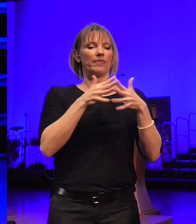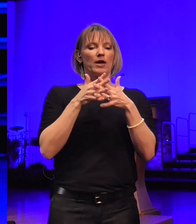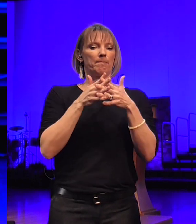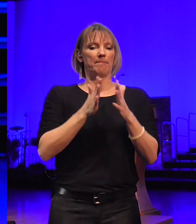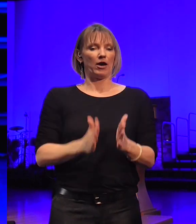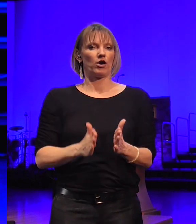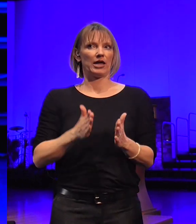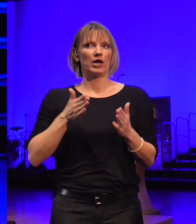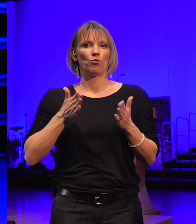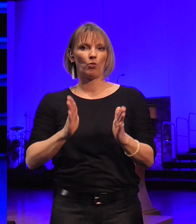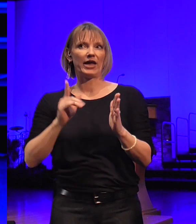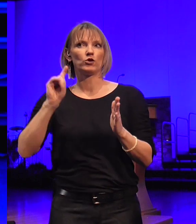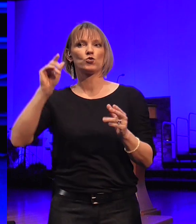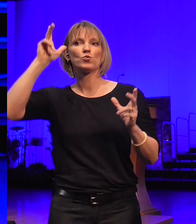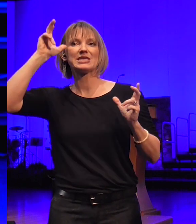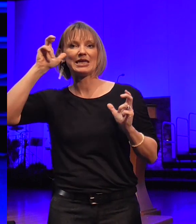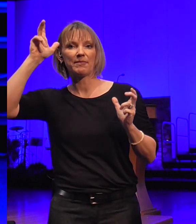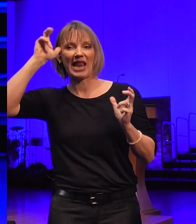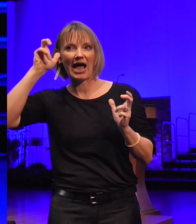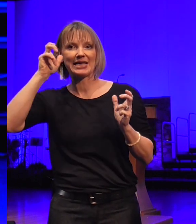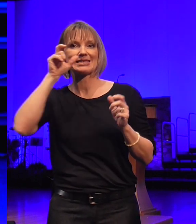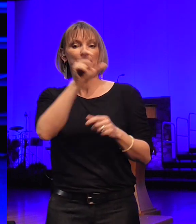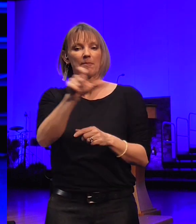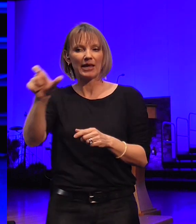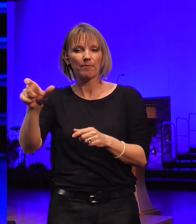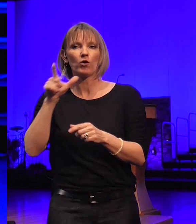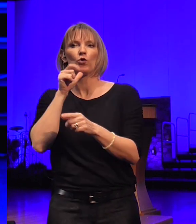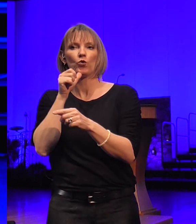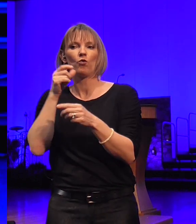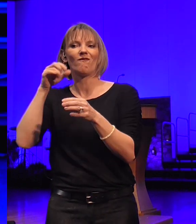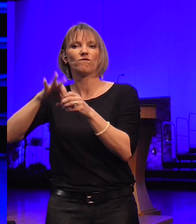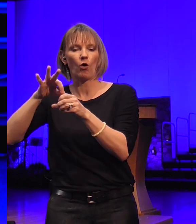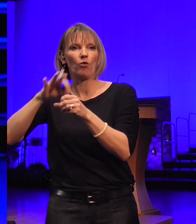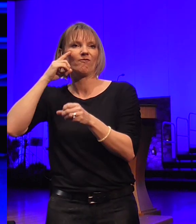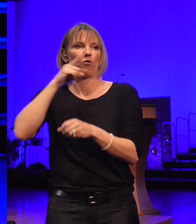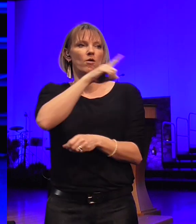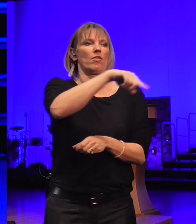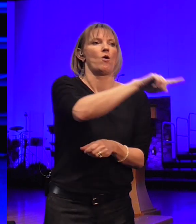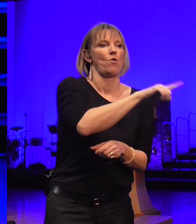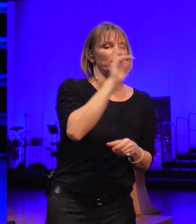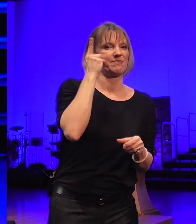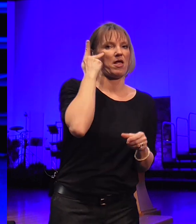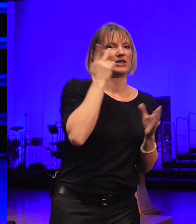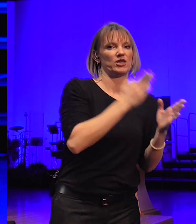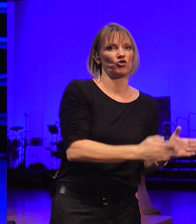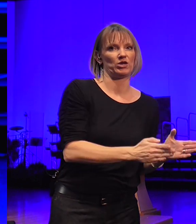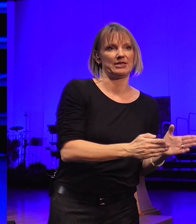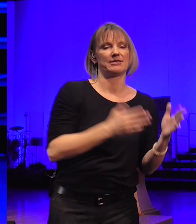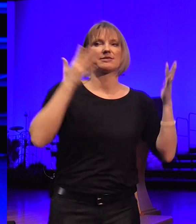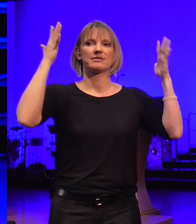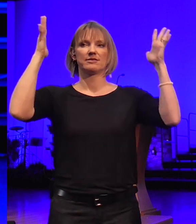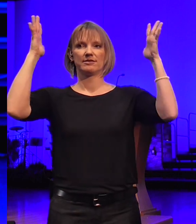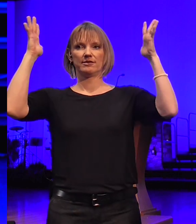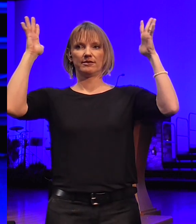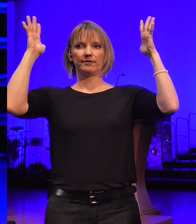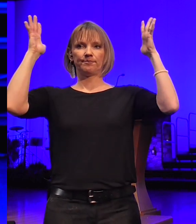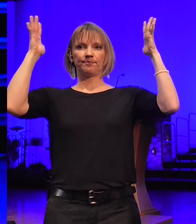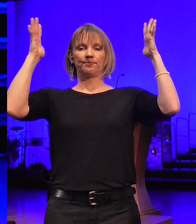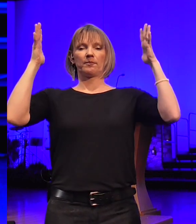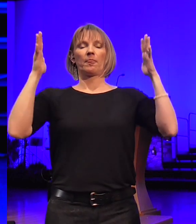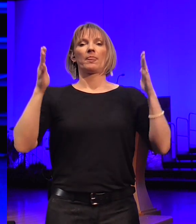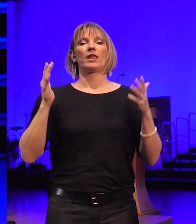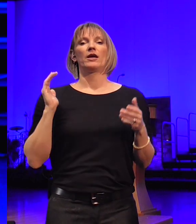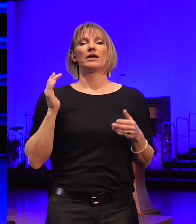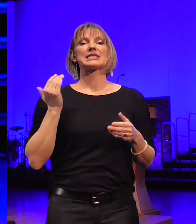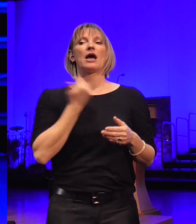to demonize people who vote for those politicians. And it's up